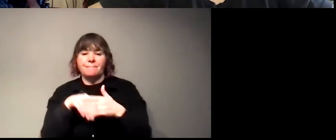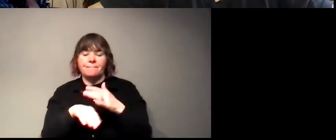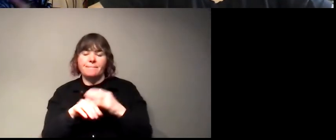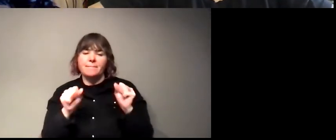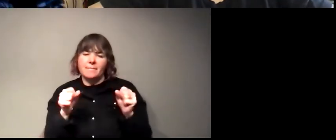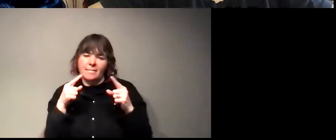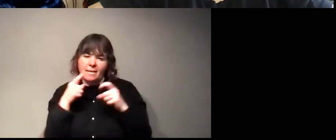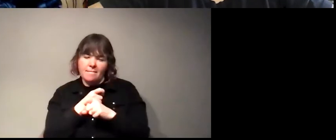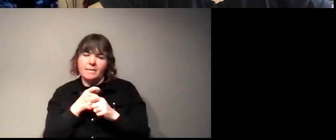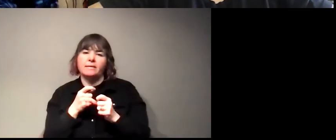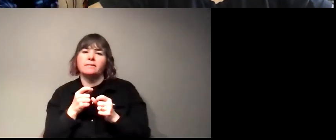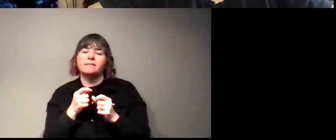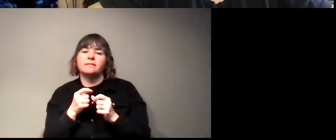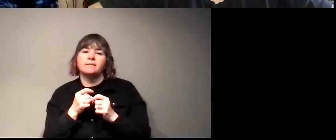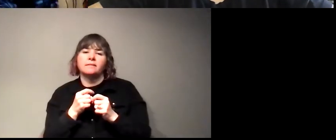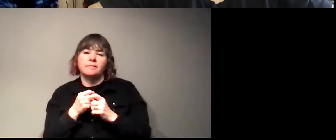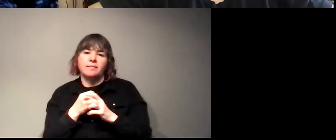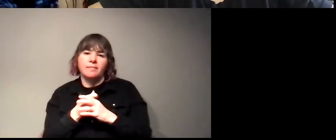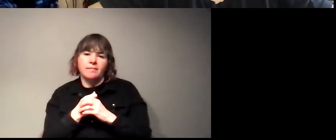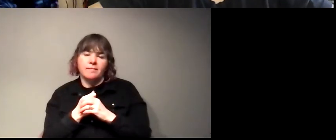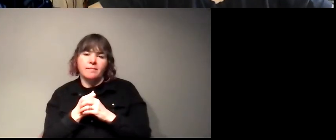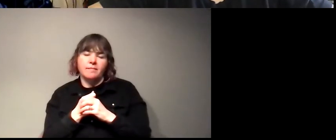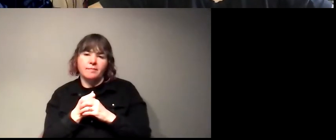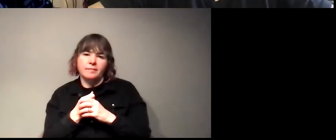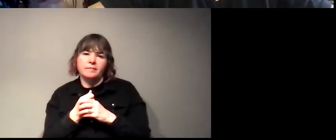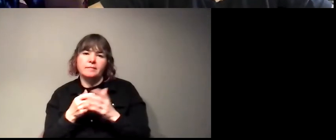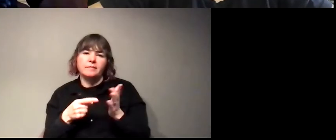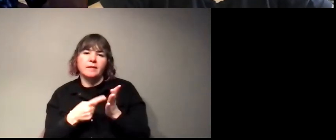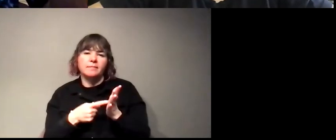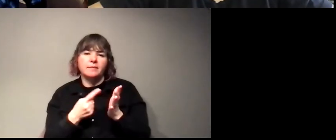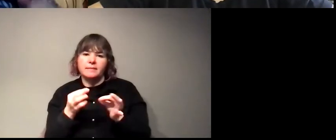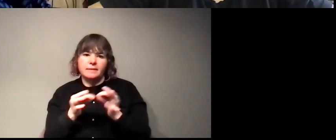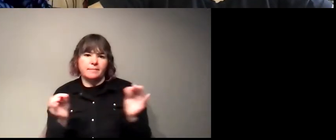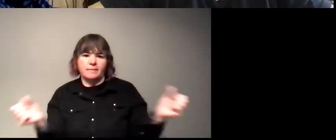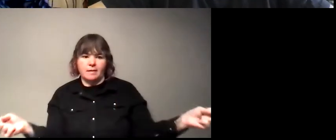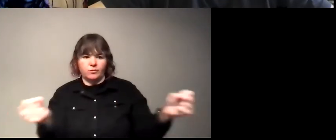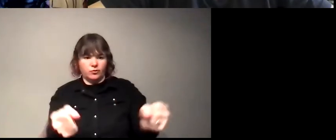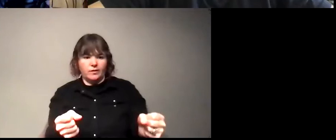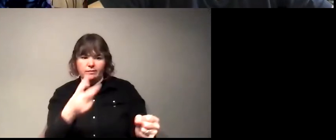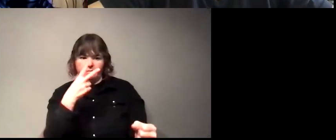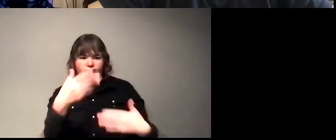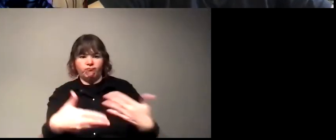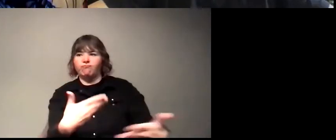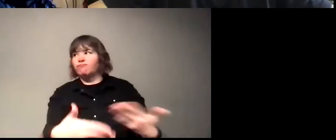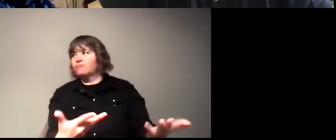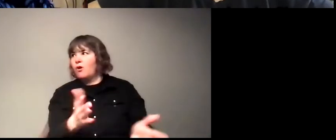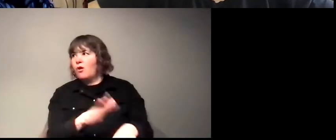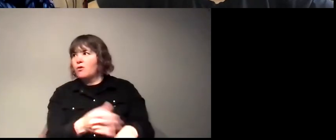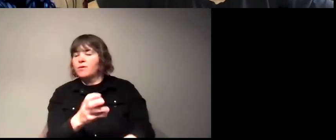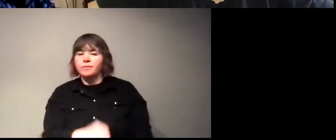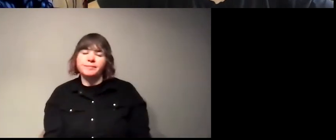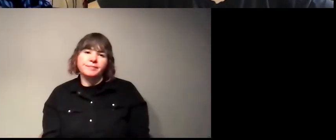complicated at most, and it's just simple animals together and let them do their thing. Very cool. Thanks.